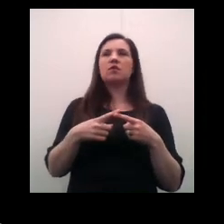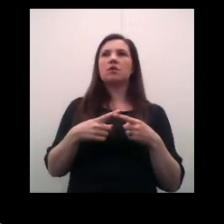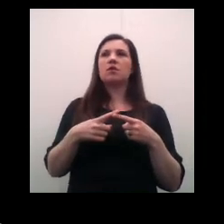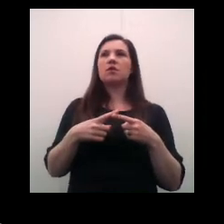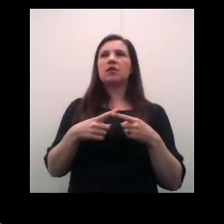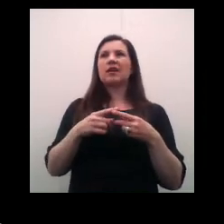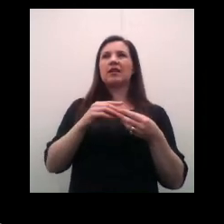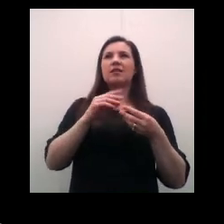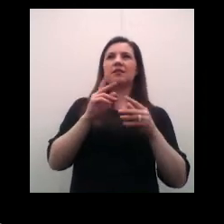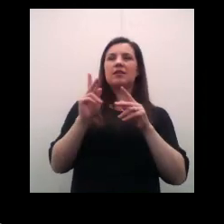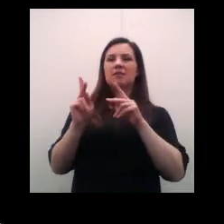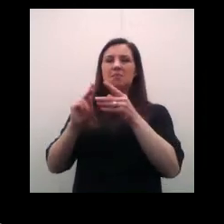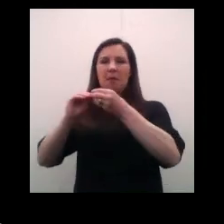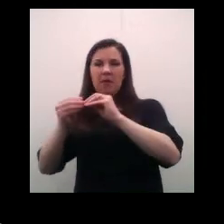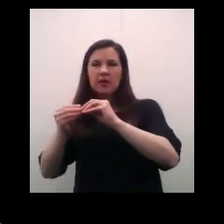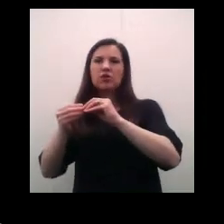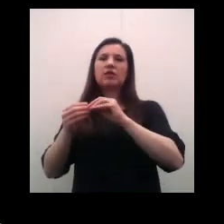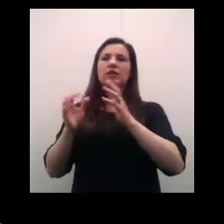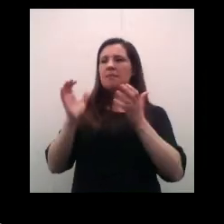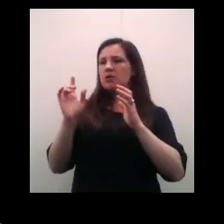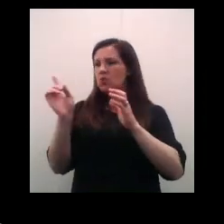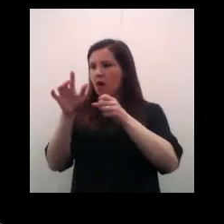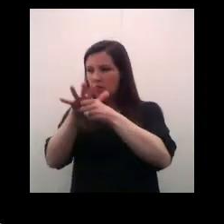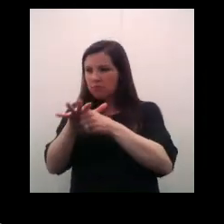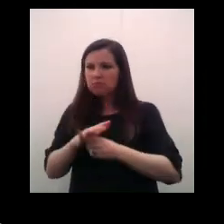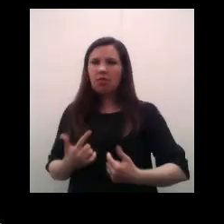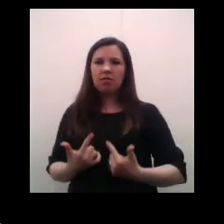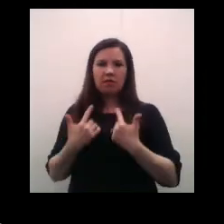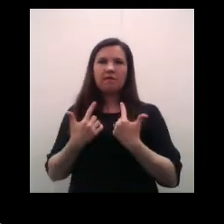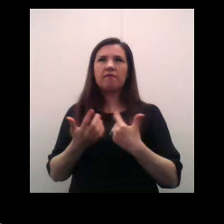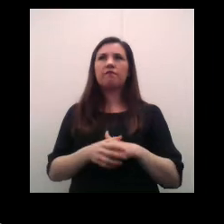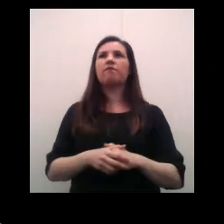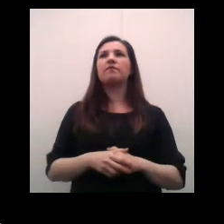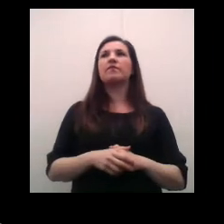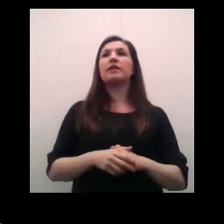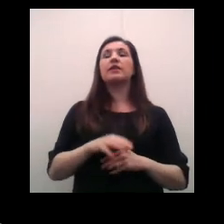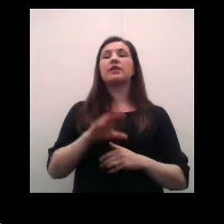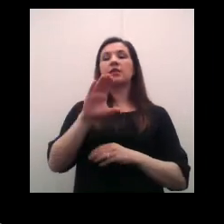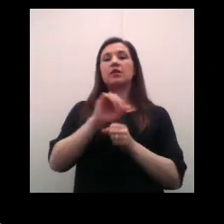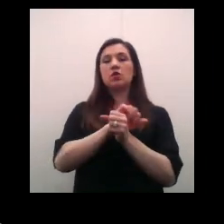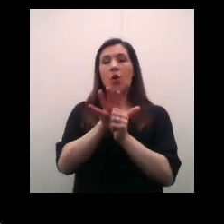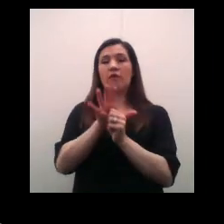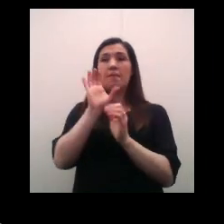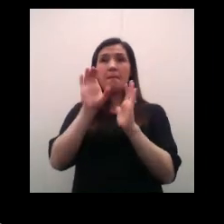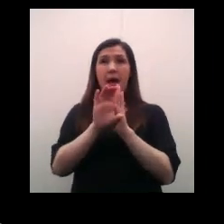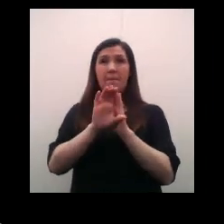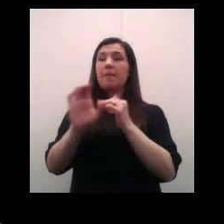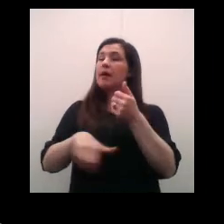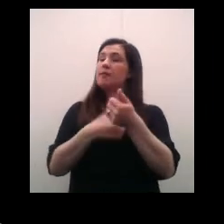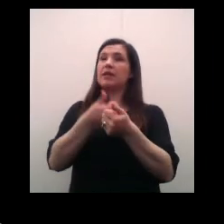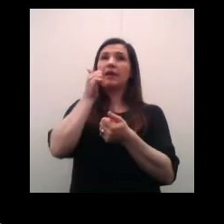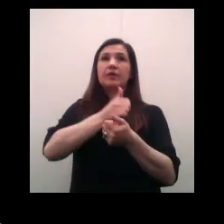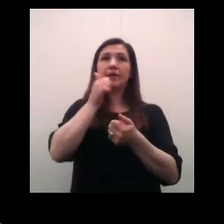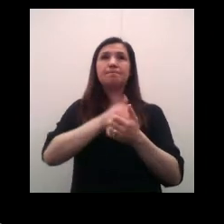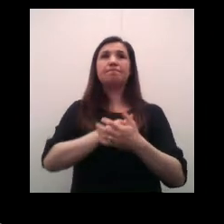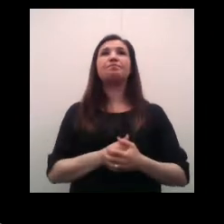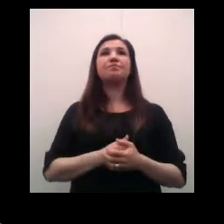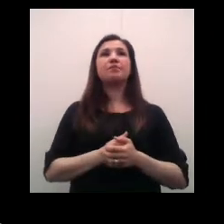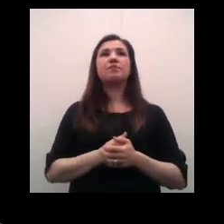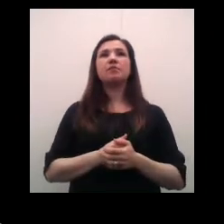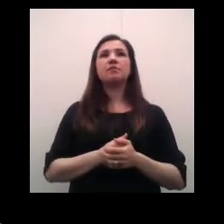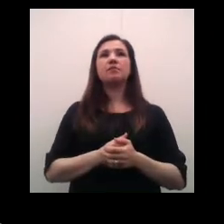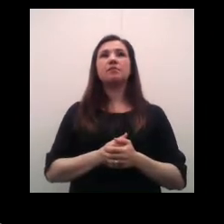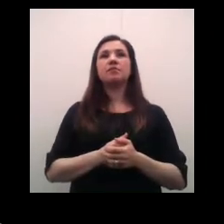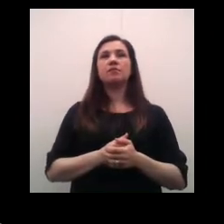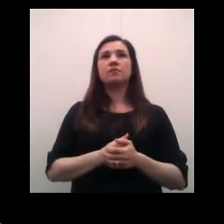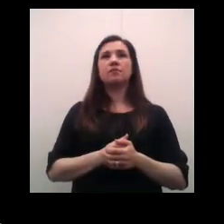and a comparison of where it is. The COVID map, it is updated daily, a couple times